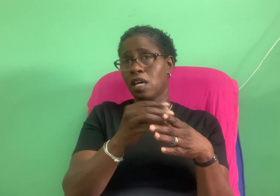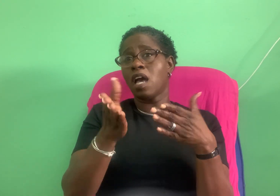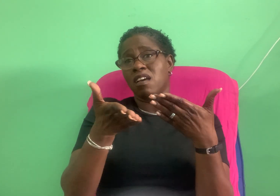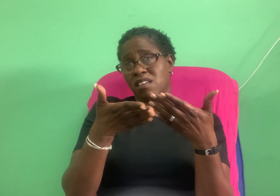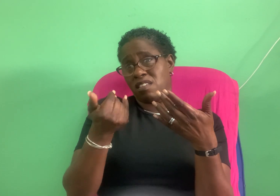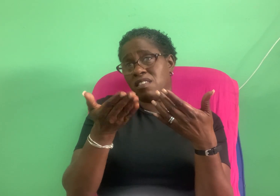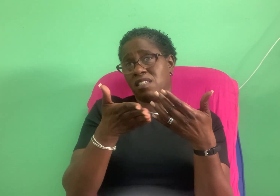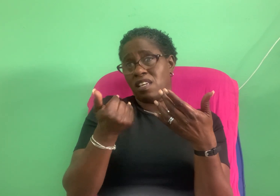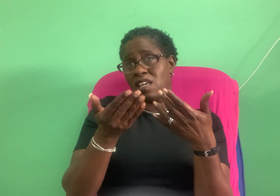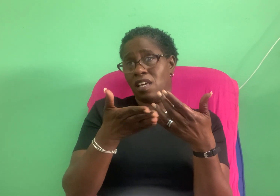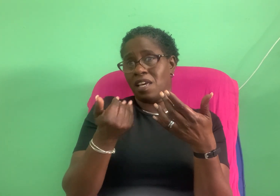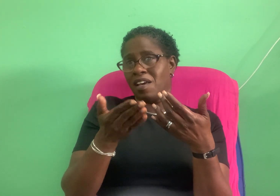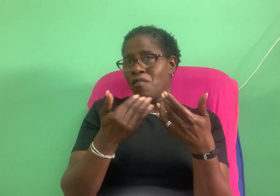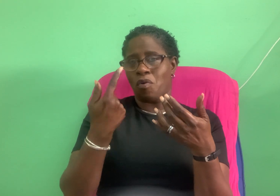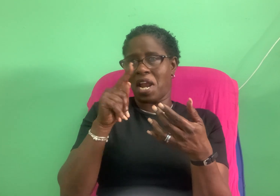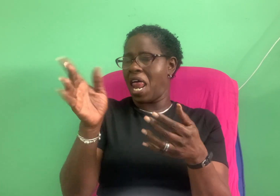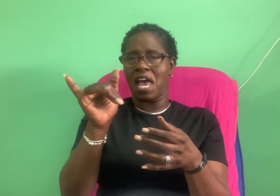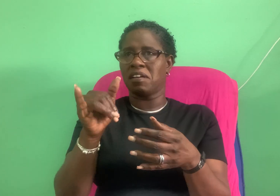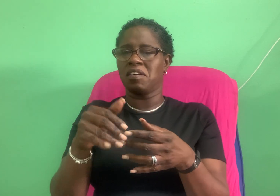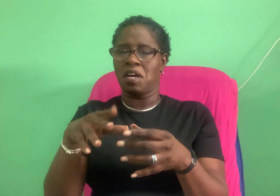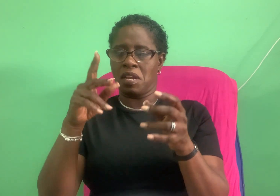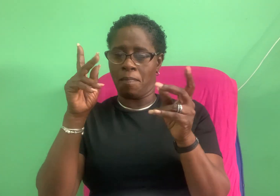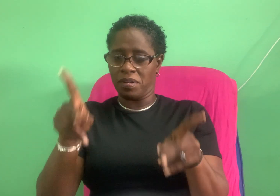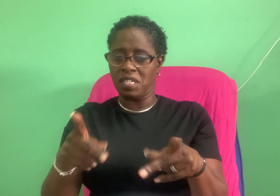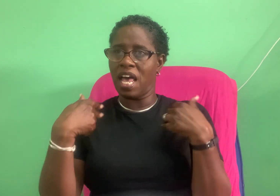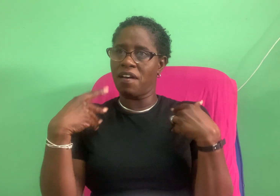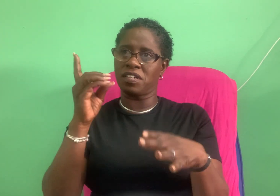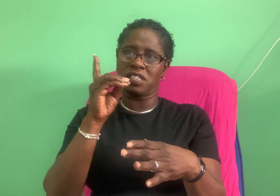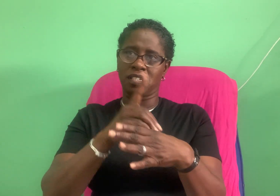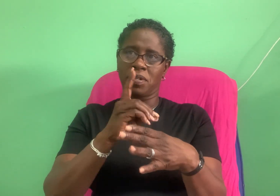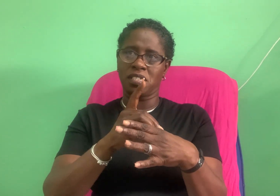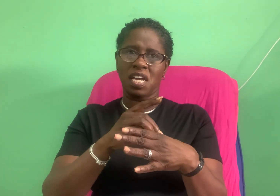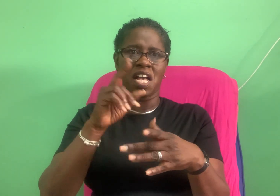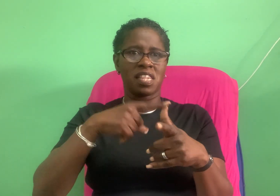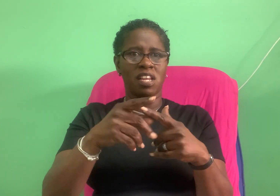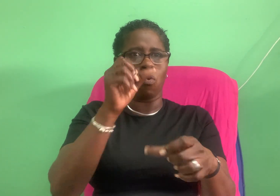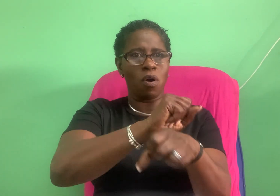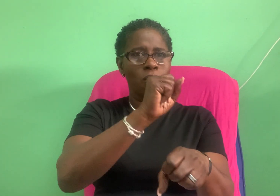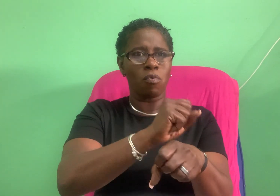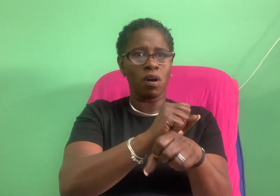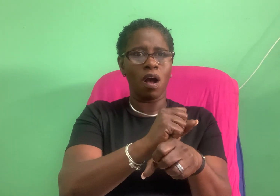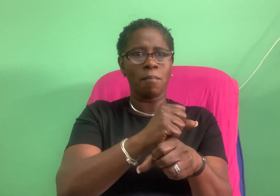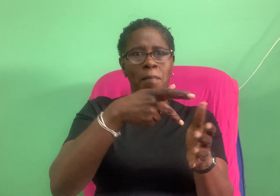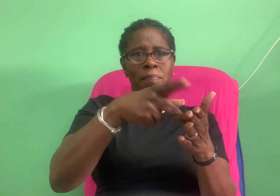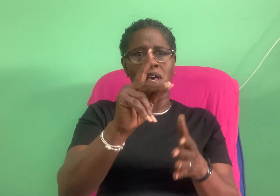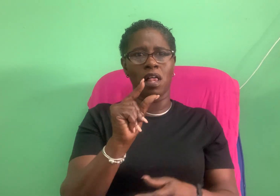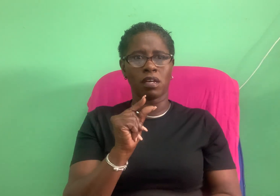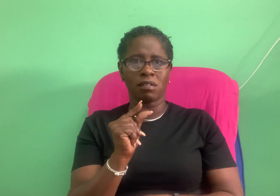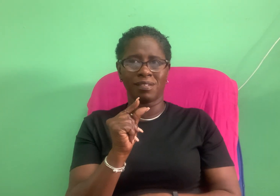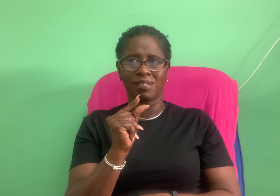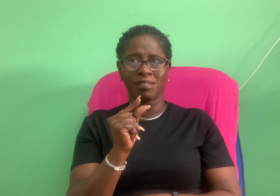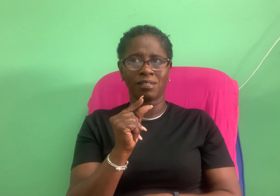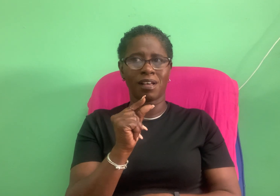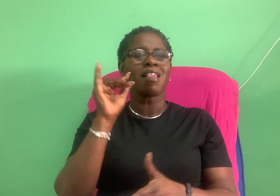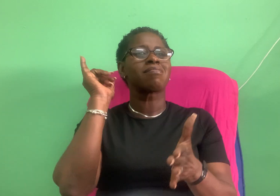for example, undergo labor exploitation in Central Texas, doesn't necessarily mean that they are like in another place, in